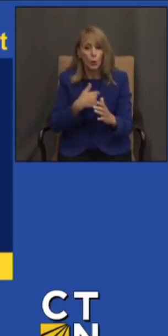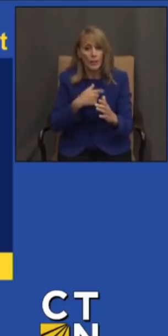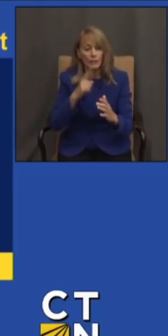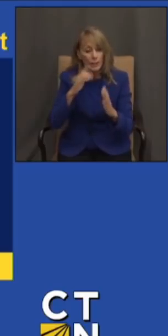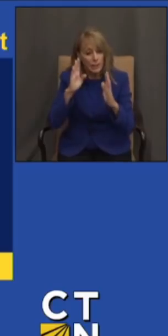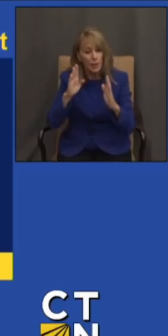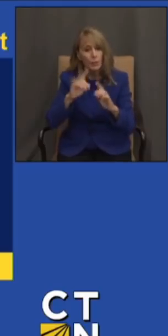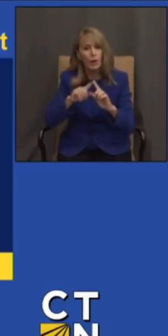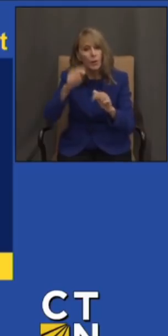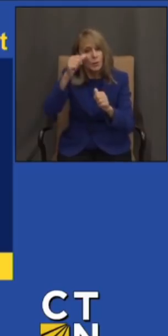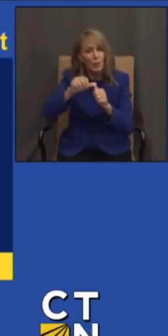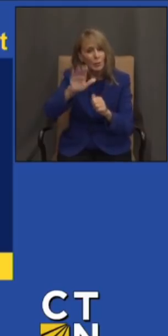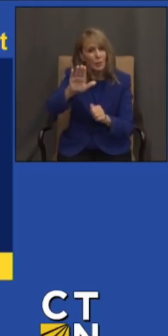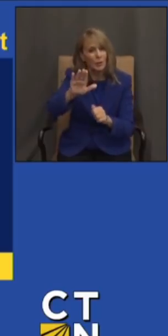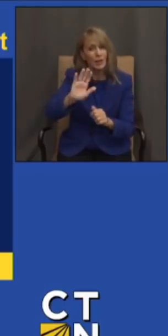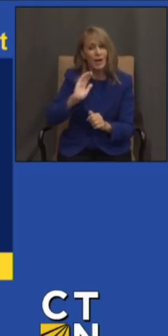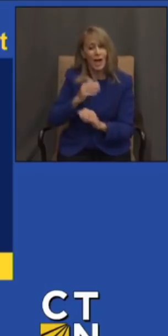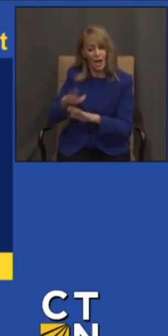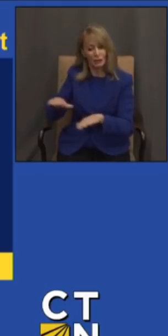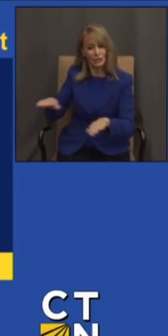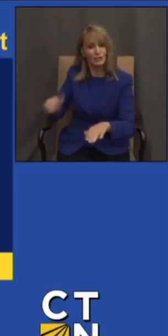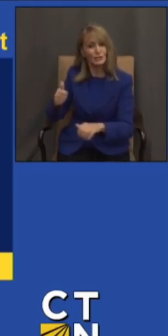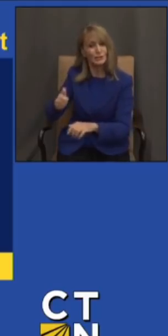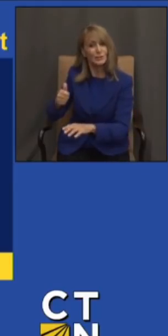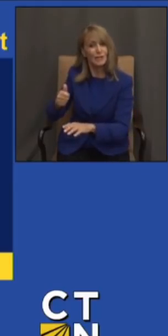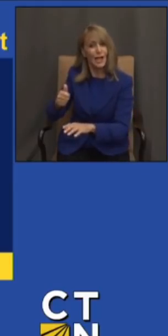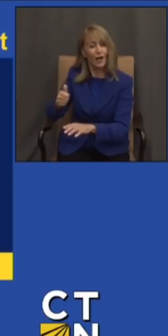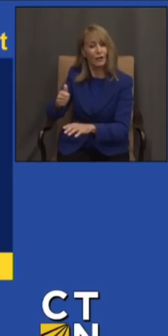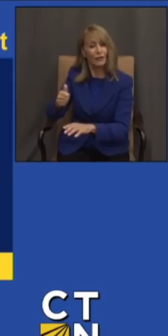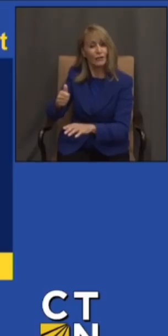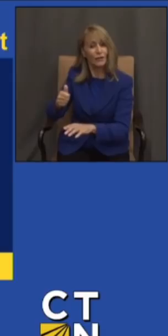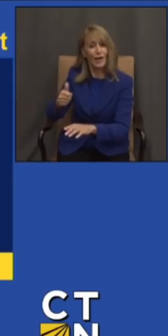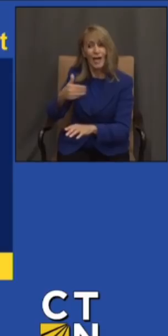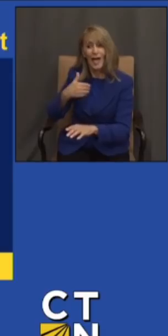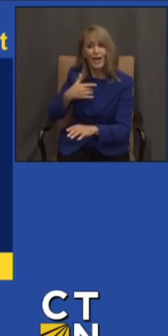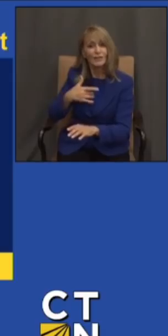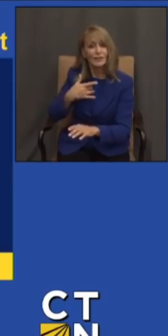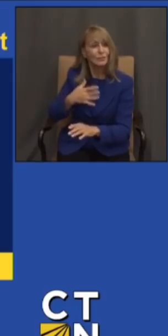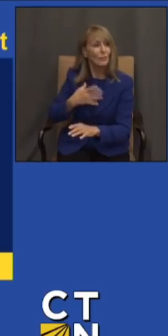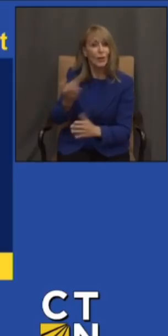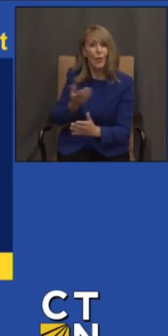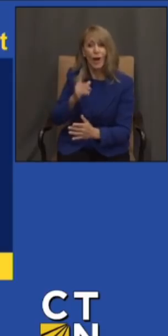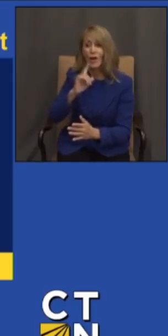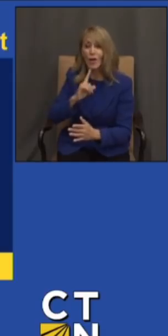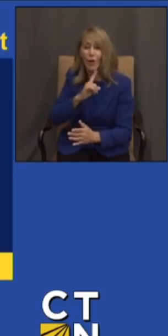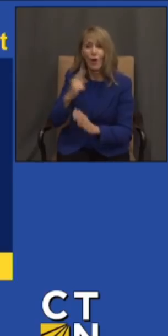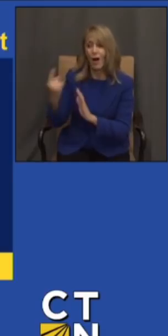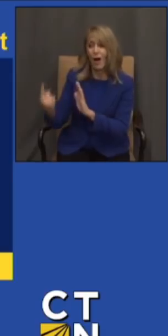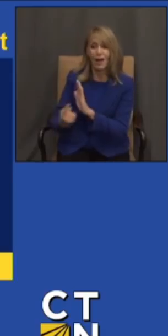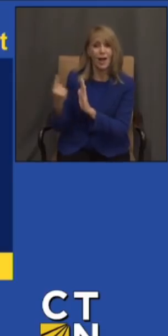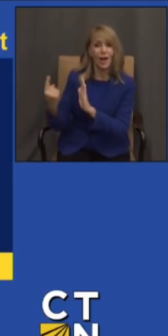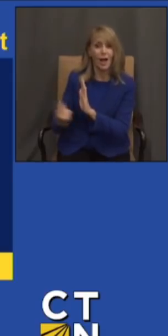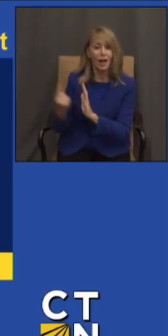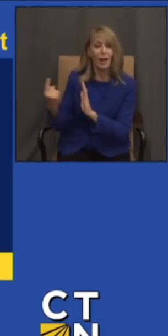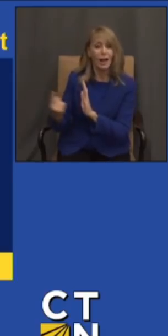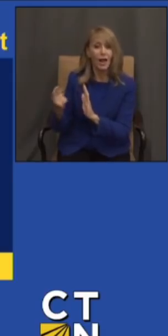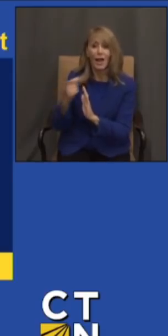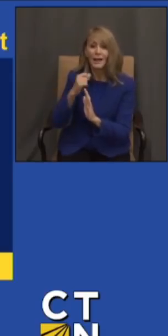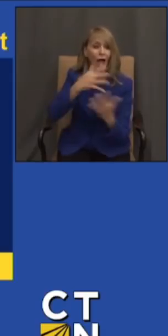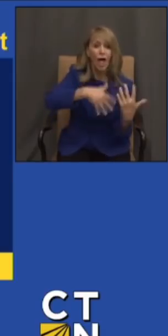been experiencing tremendous social isolation. So it's important for us to pay